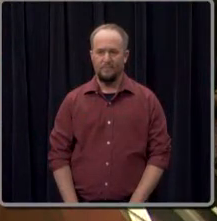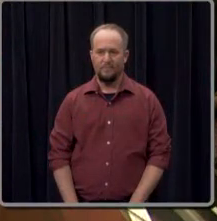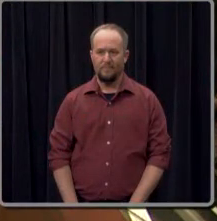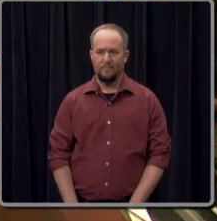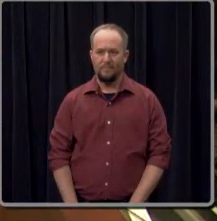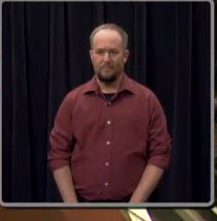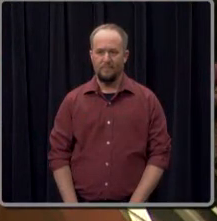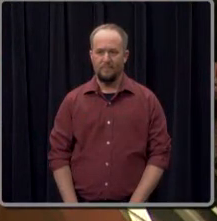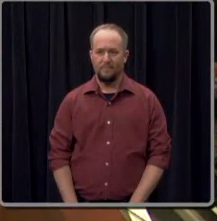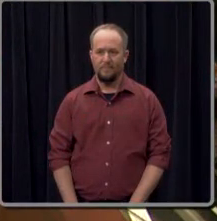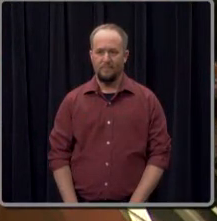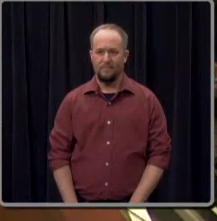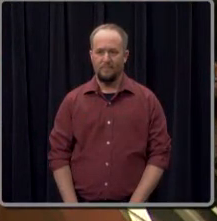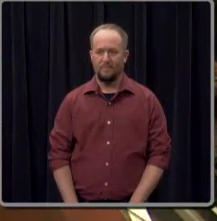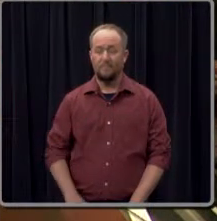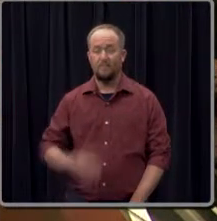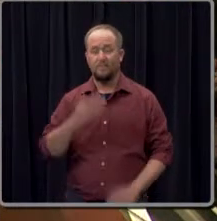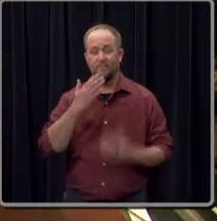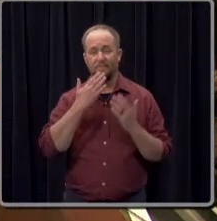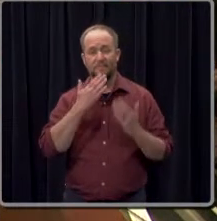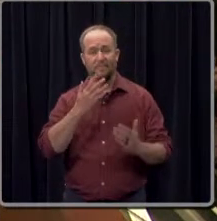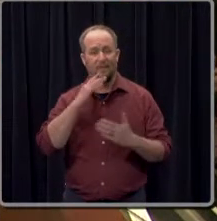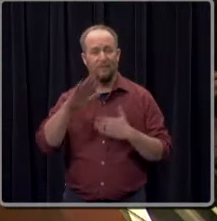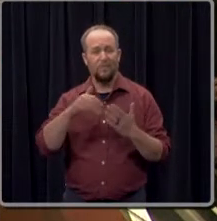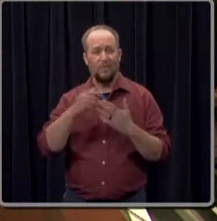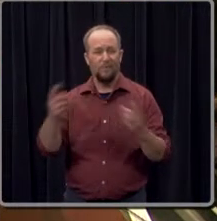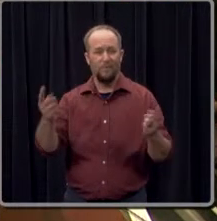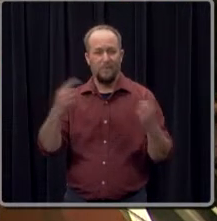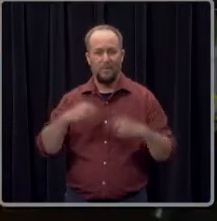Education. Thank you all for being here.